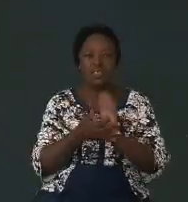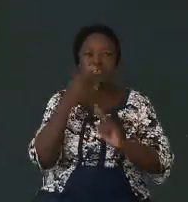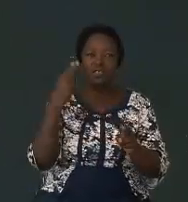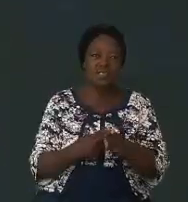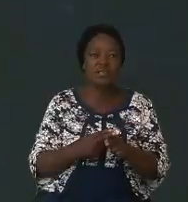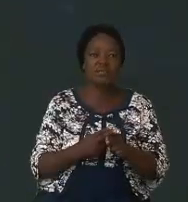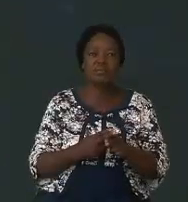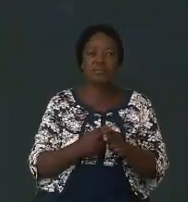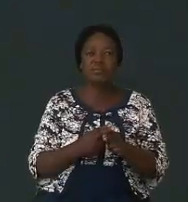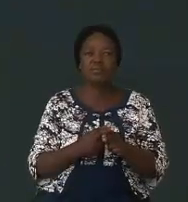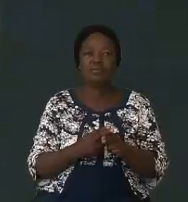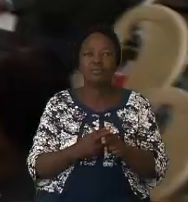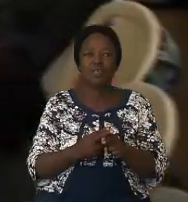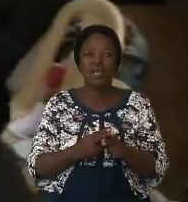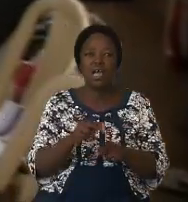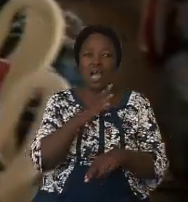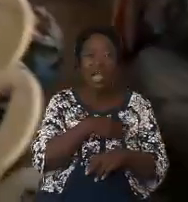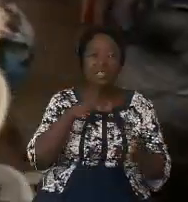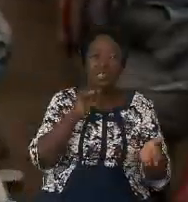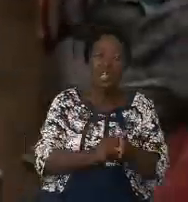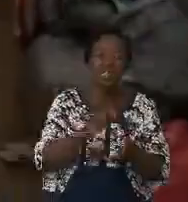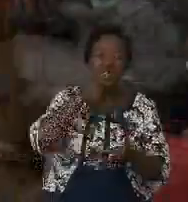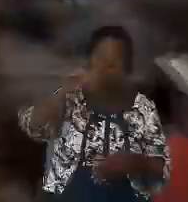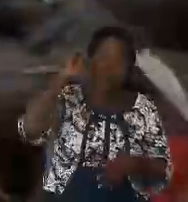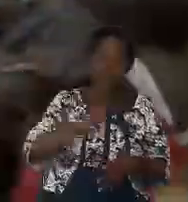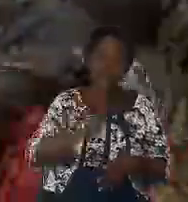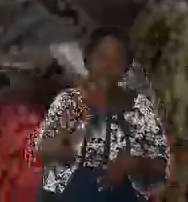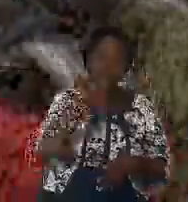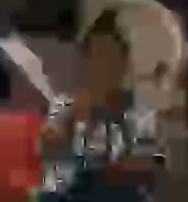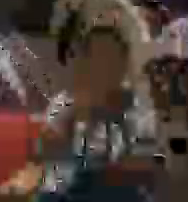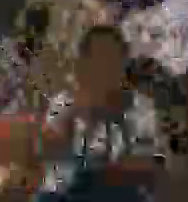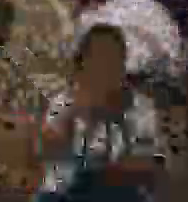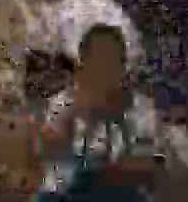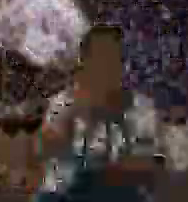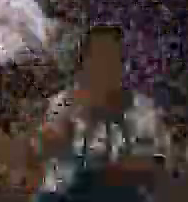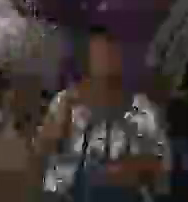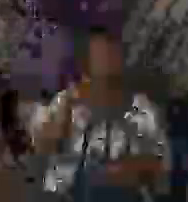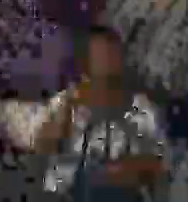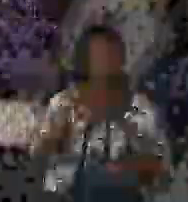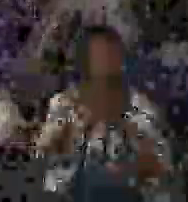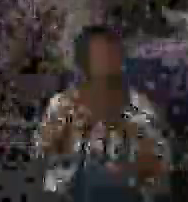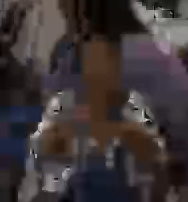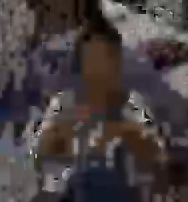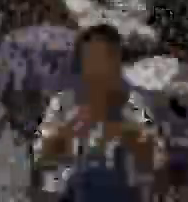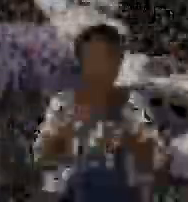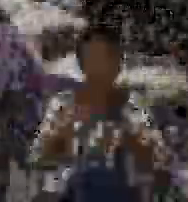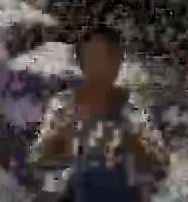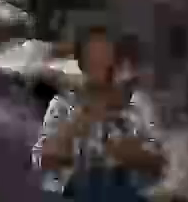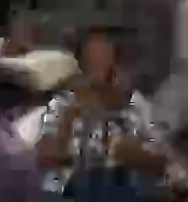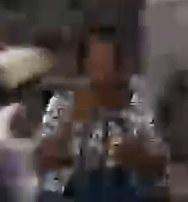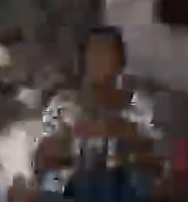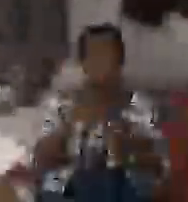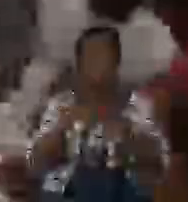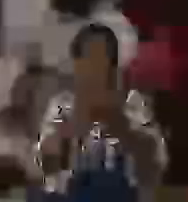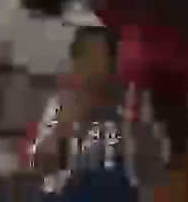Lunatics, you are going to be healed. Insanity is going to be healed. And that evil temper that is caused by